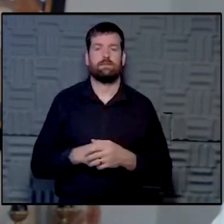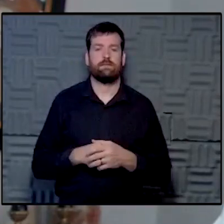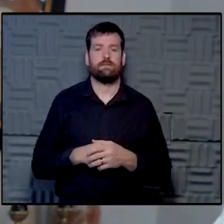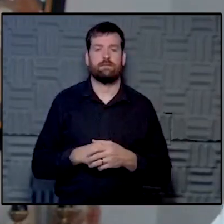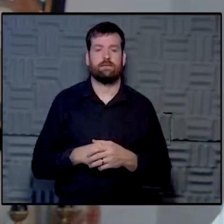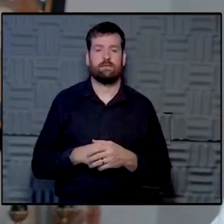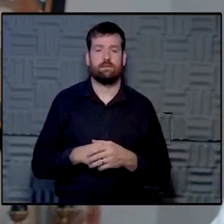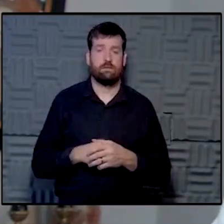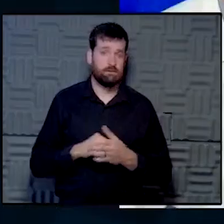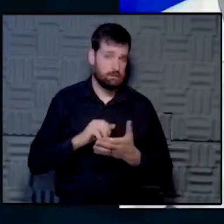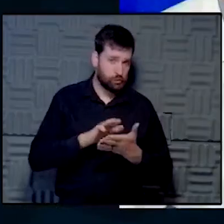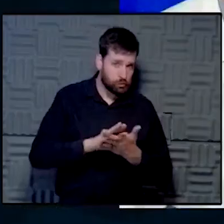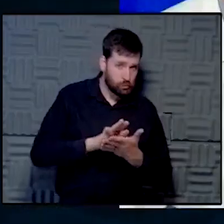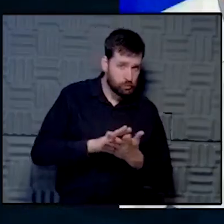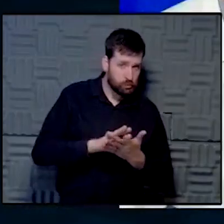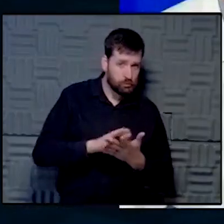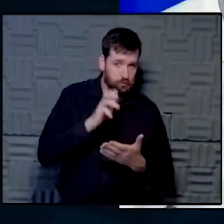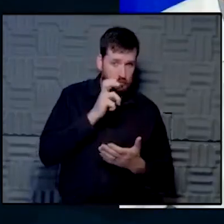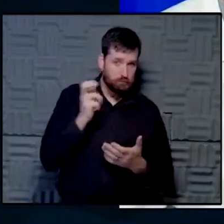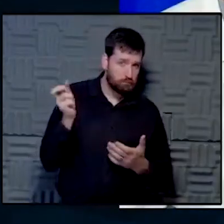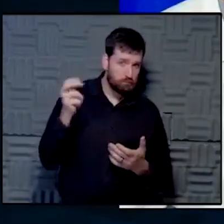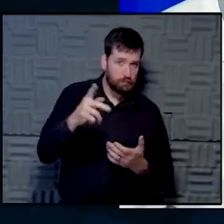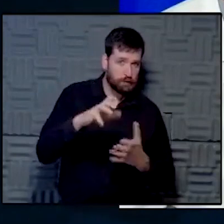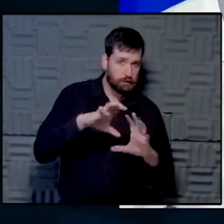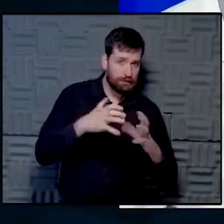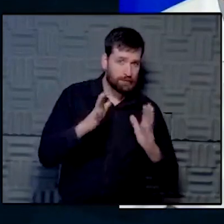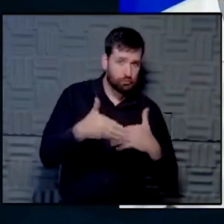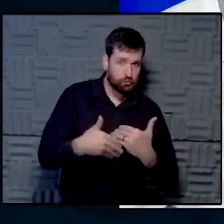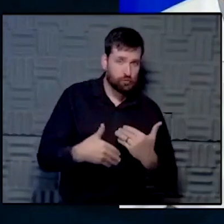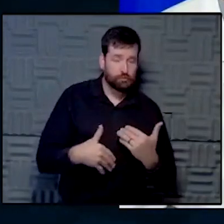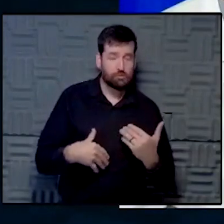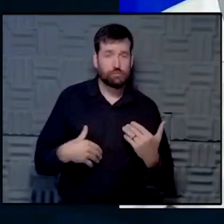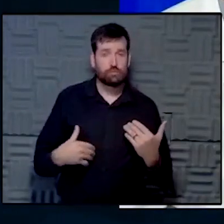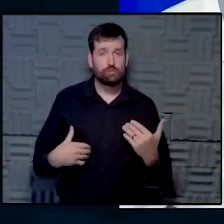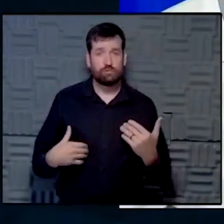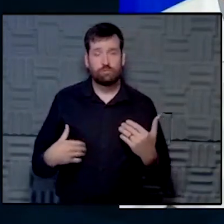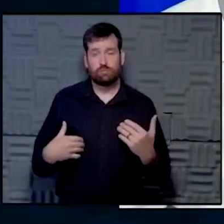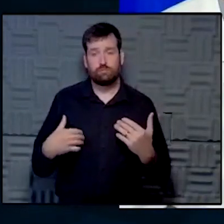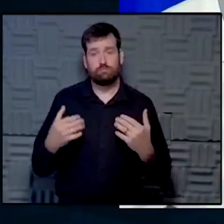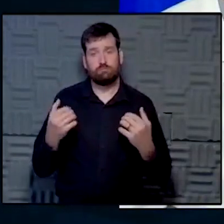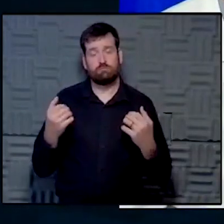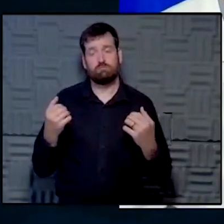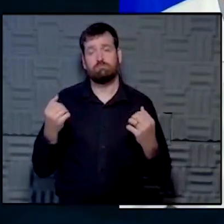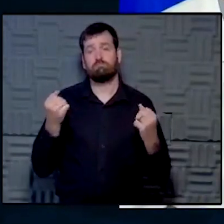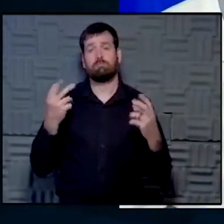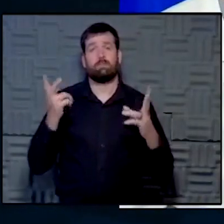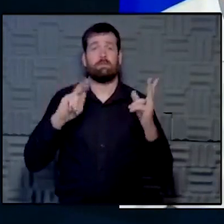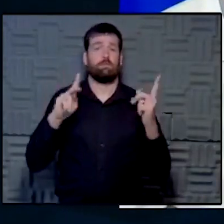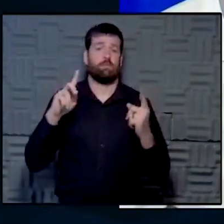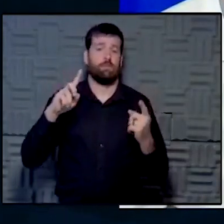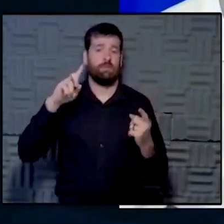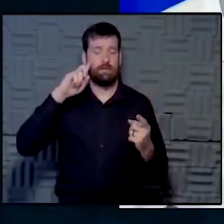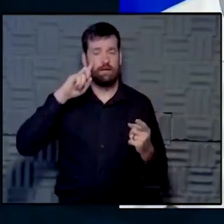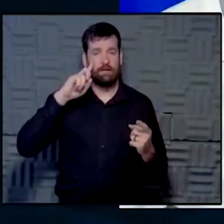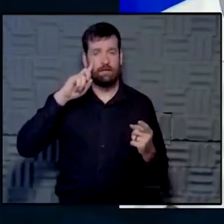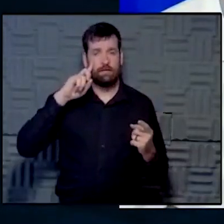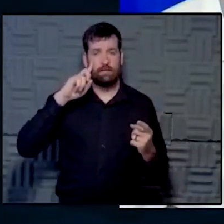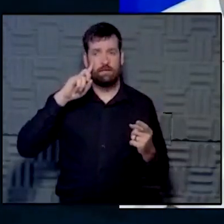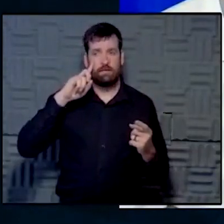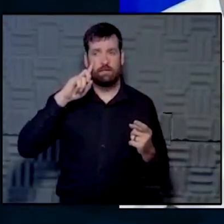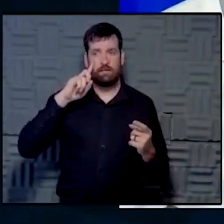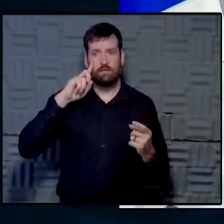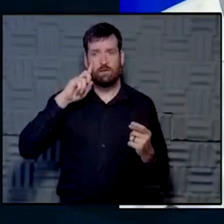have schools that are returning, kids are returning to the classroom. A lot of people may think, oh, kids